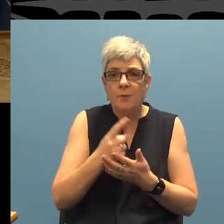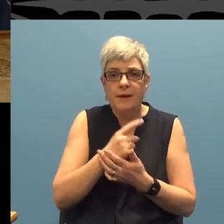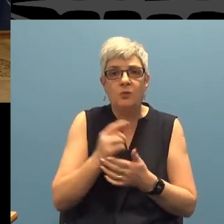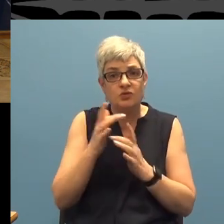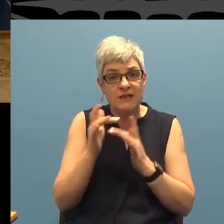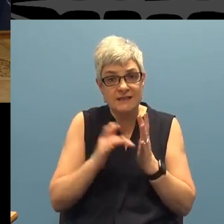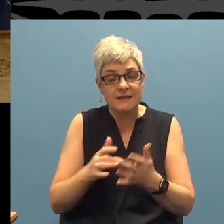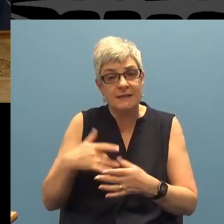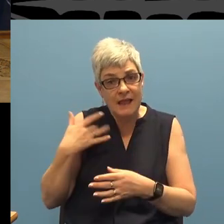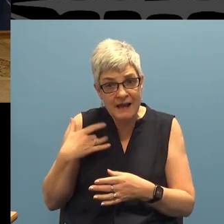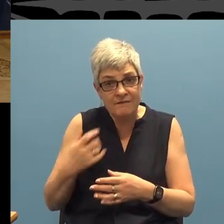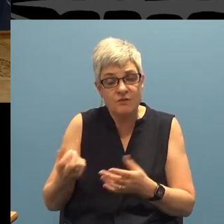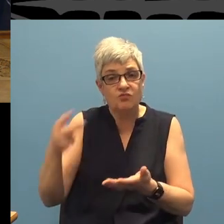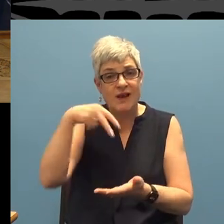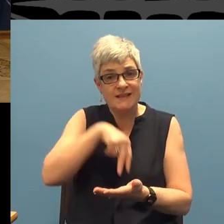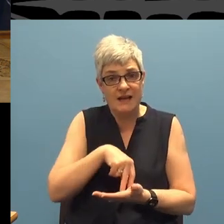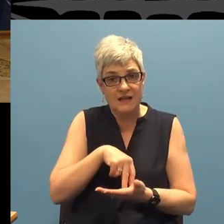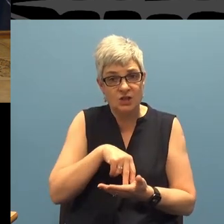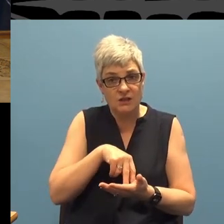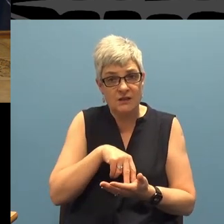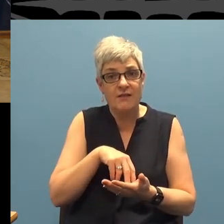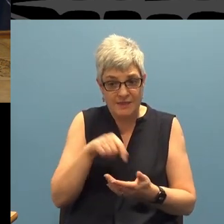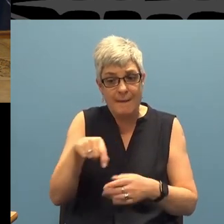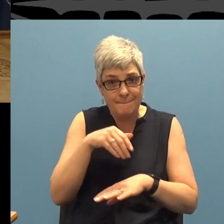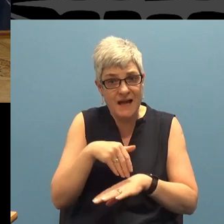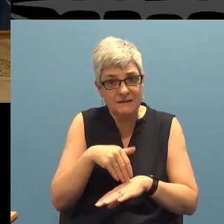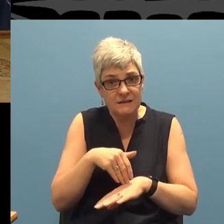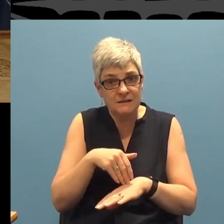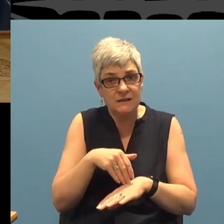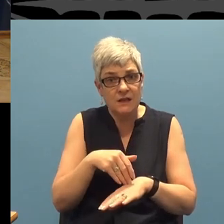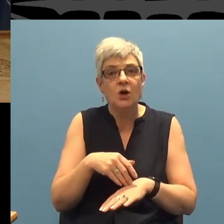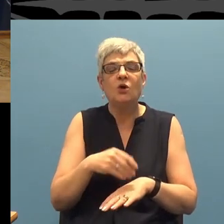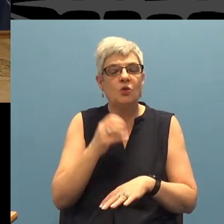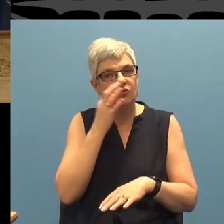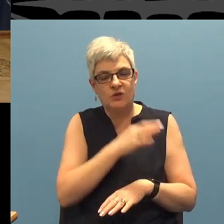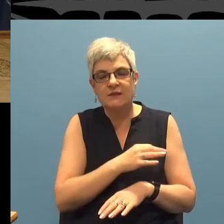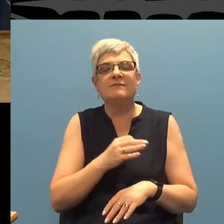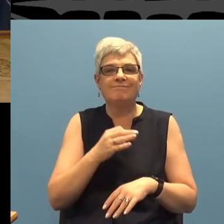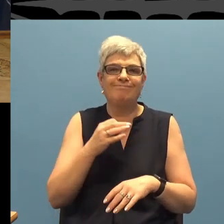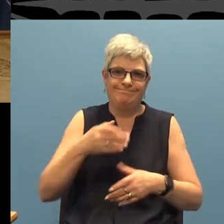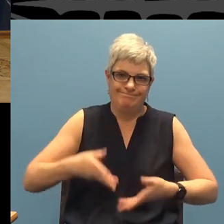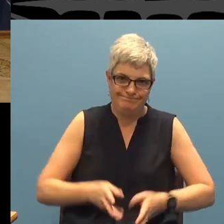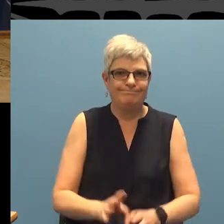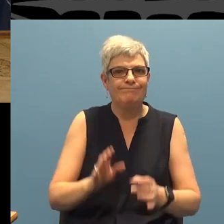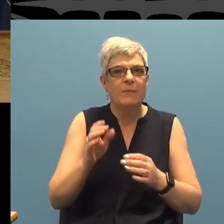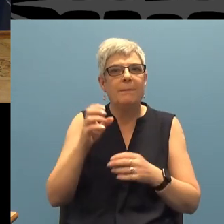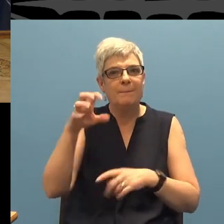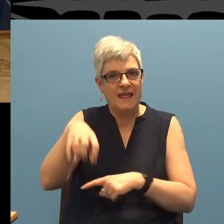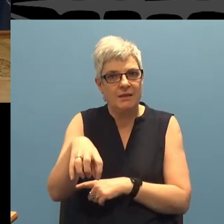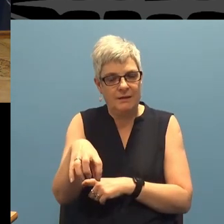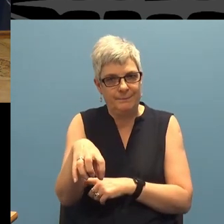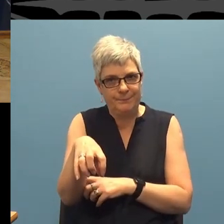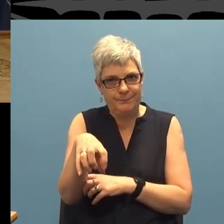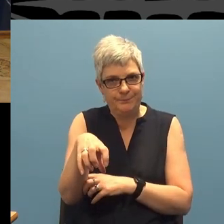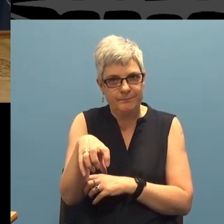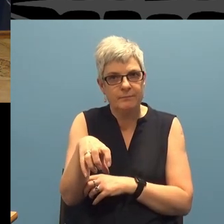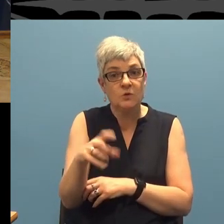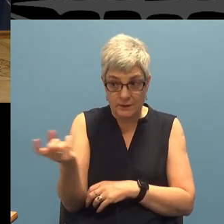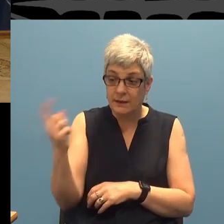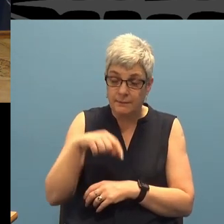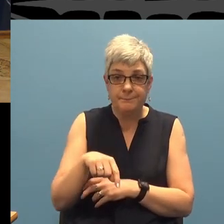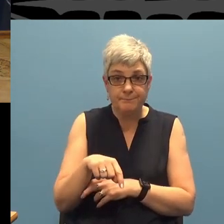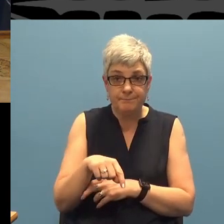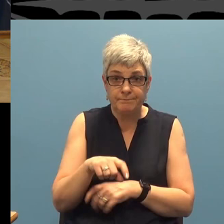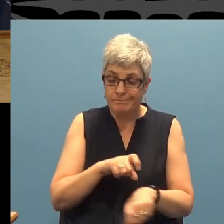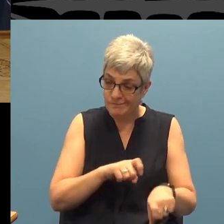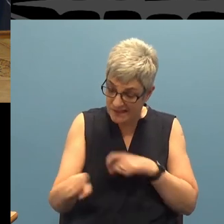resurrection that matters, not just the birth at Bethlehem. So he did come. Is